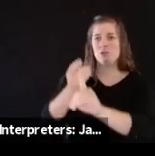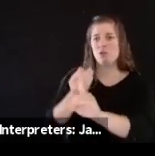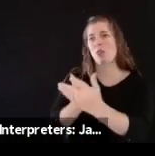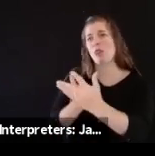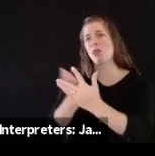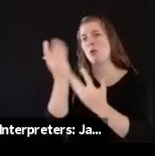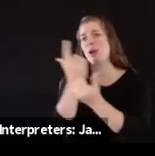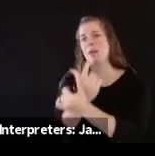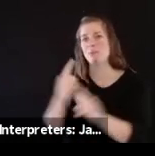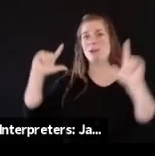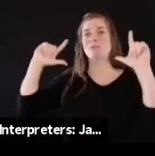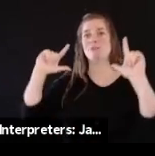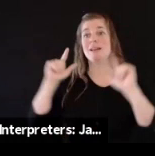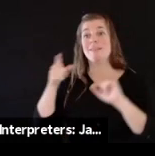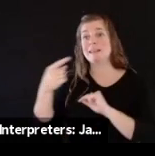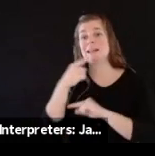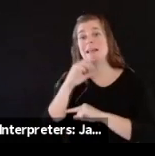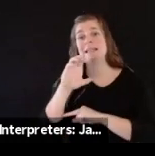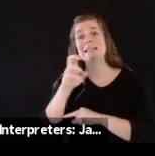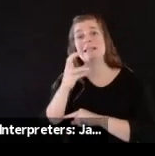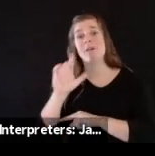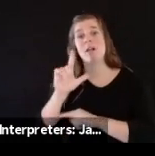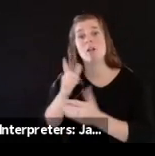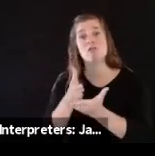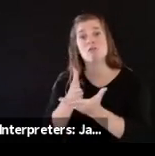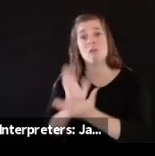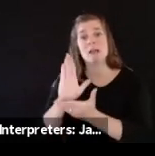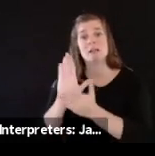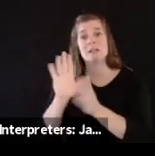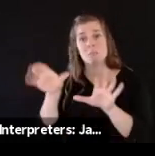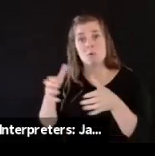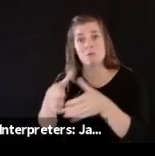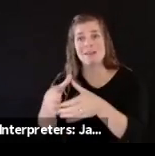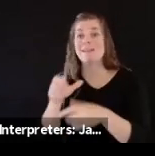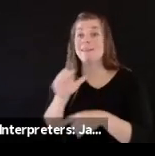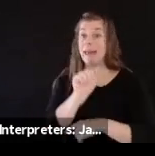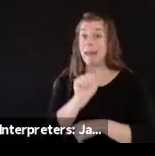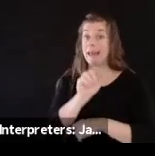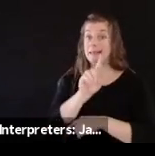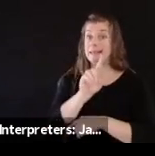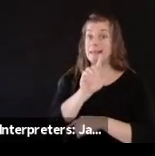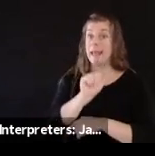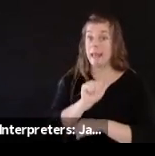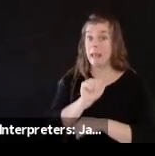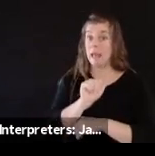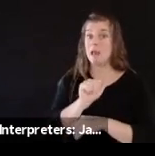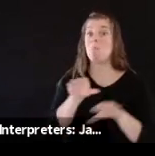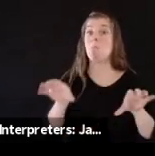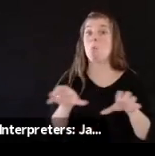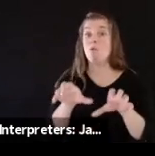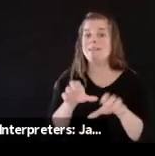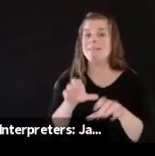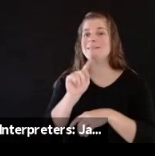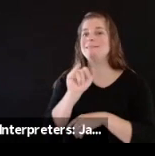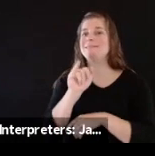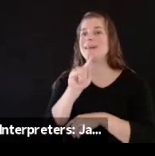they shared that the Civil Rights Movement, Americans with Disabilities Act movement, Title IX, and more recently, Water is Life and